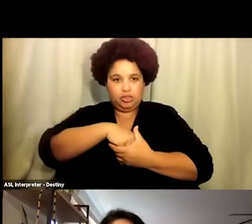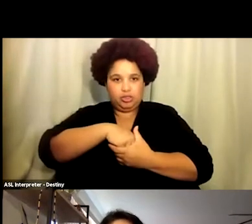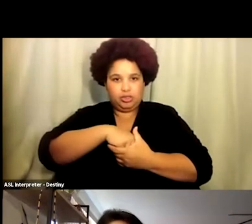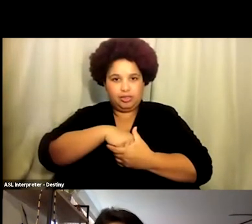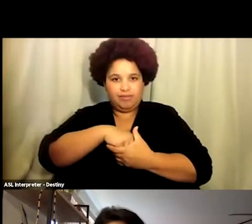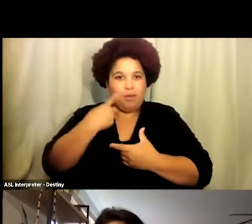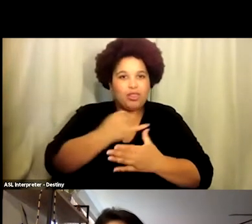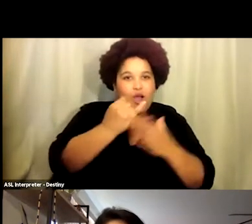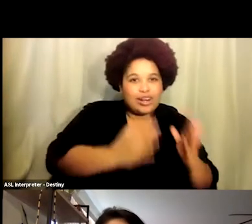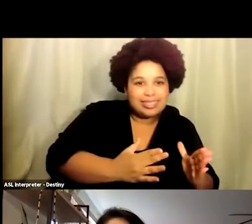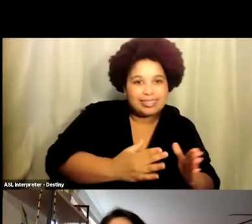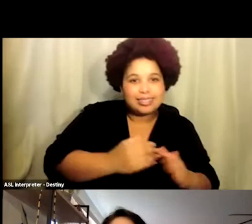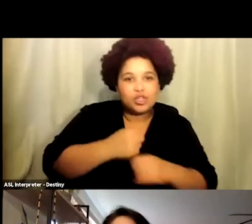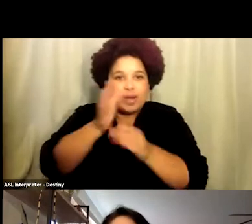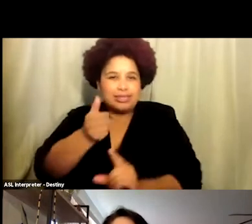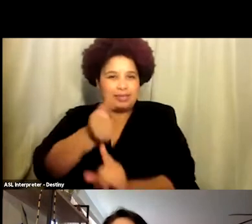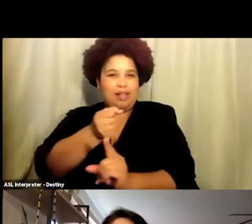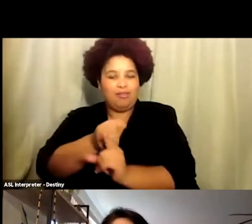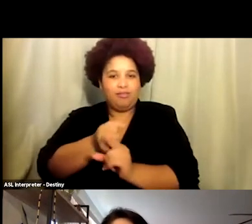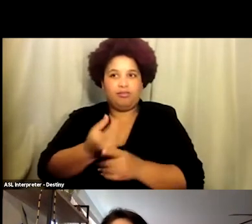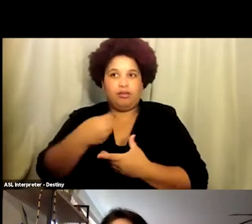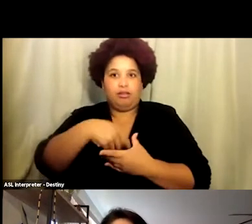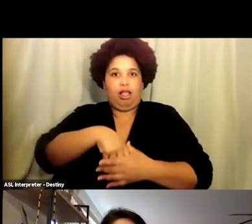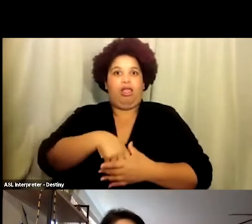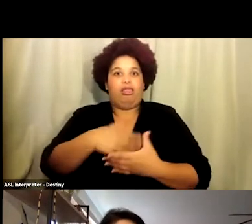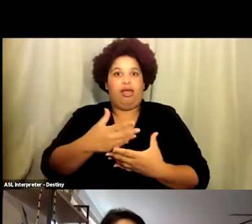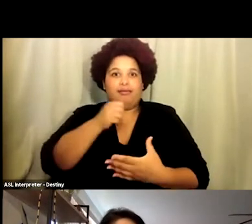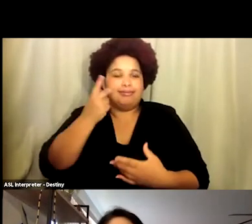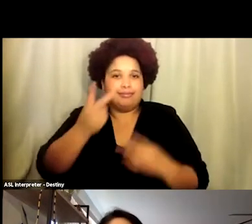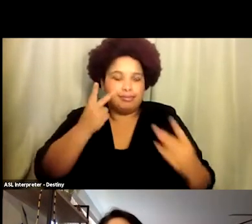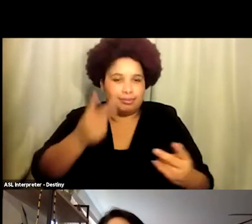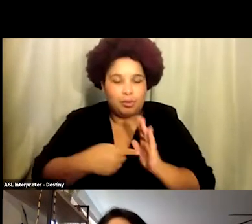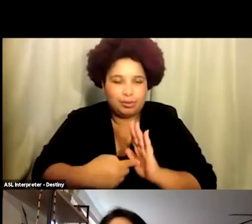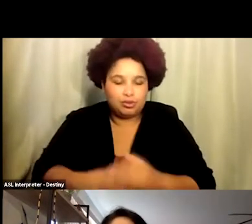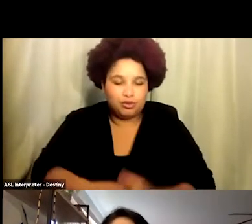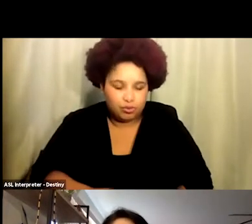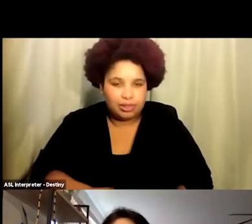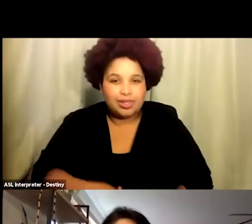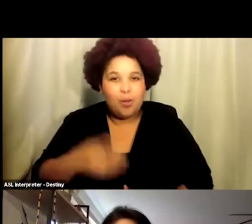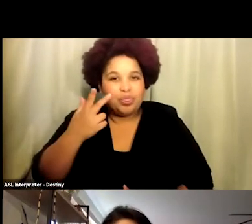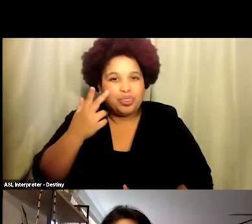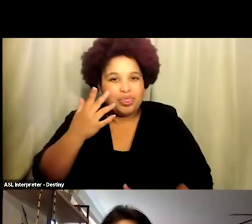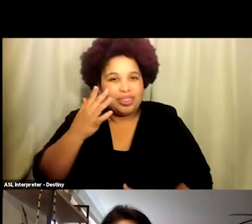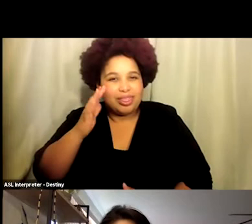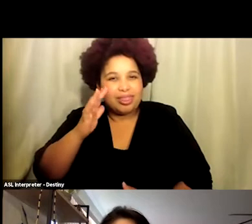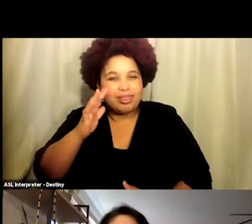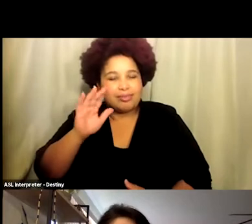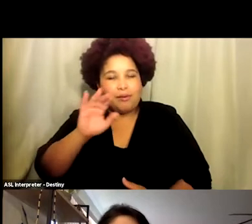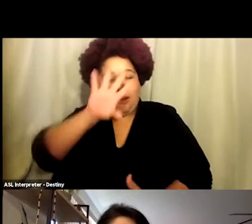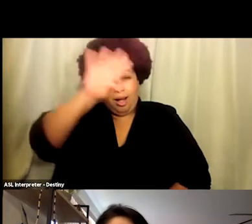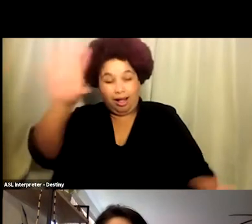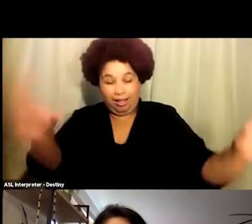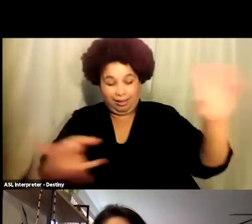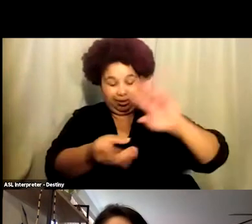artists and creators. So all of these things contribute to why we're not seeing the change as rapidly as we want to.